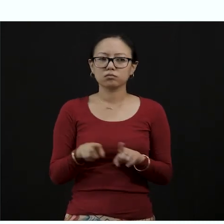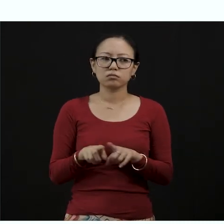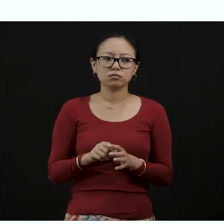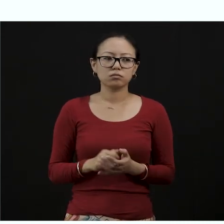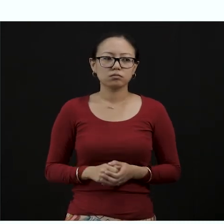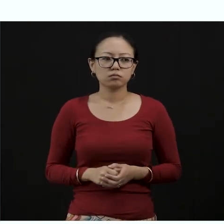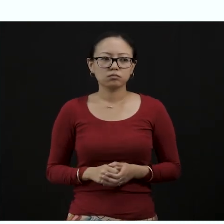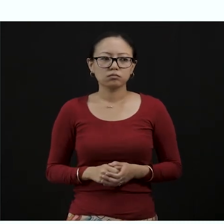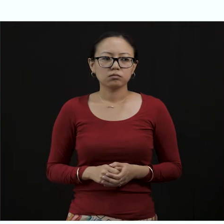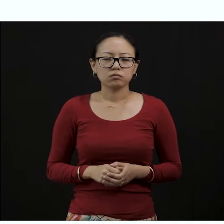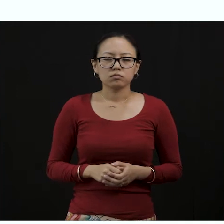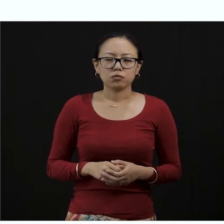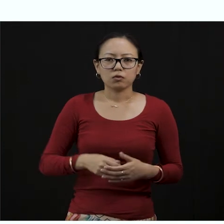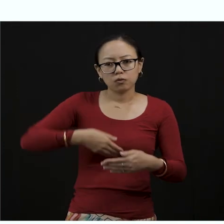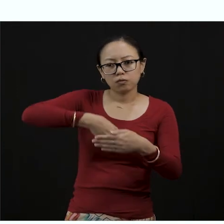cricket ball,